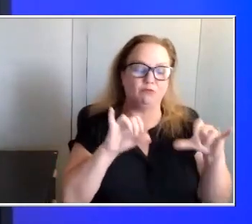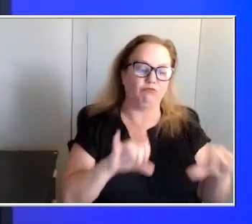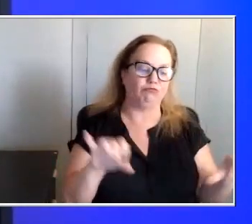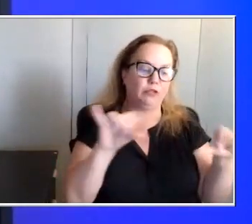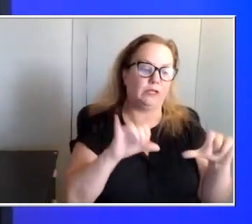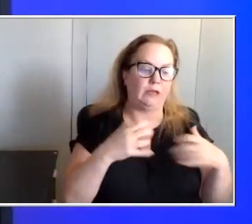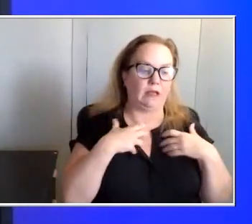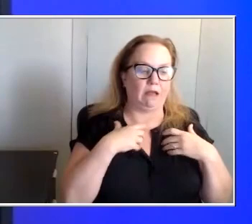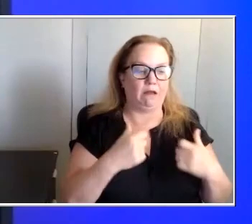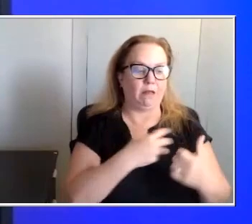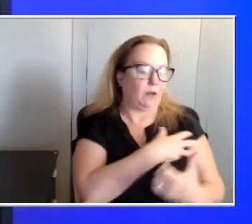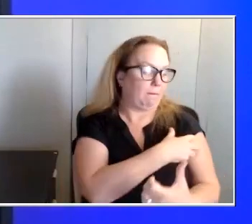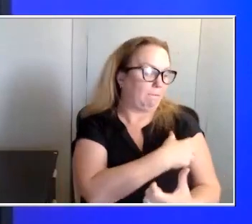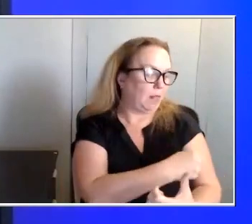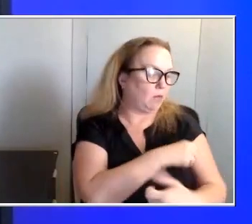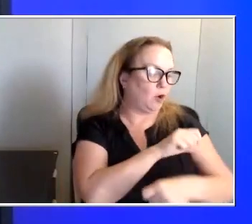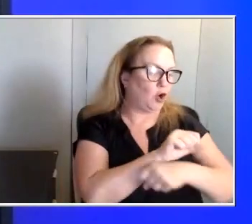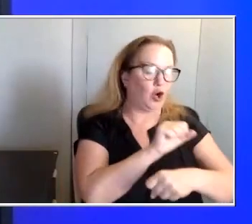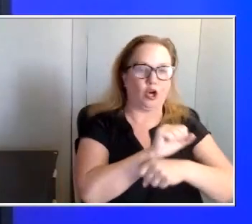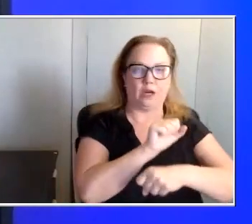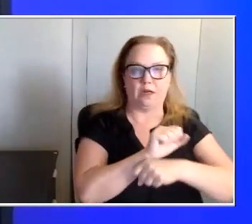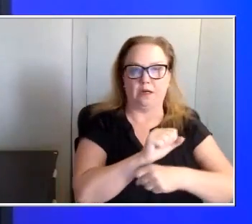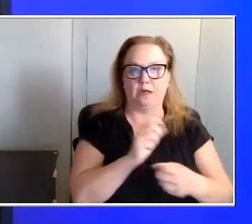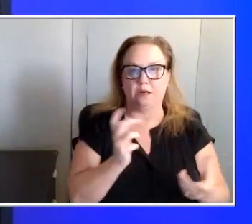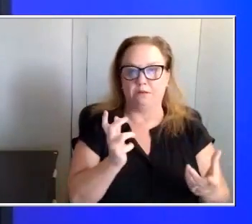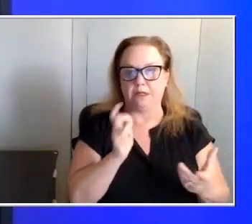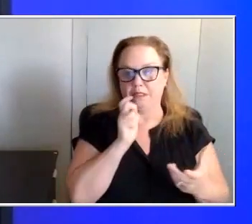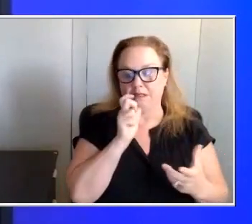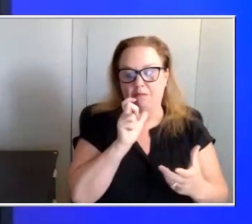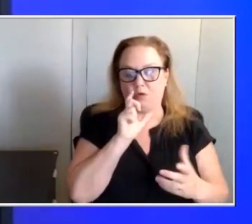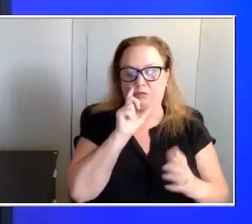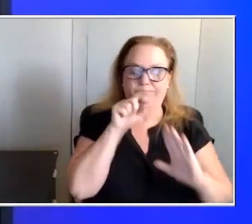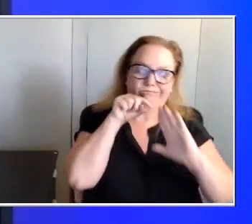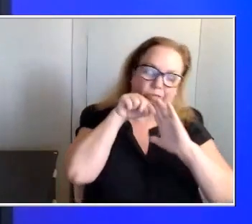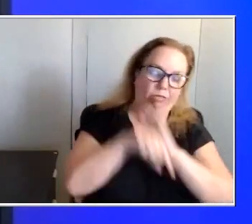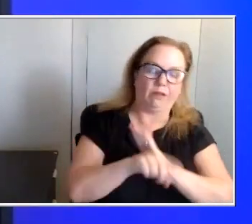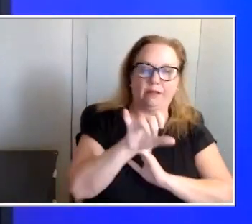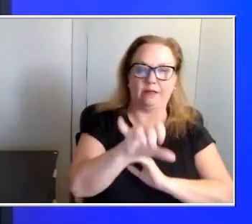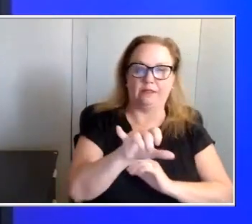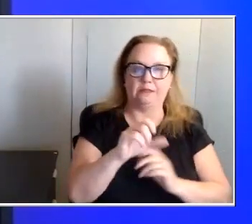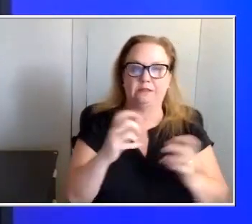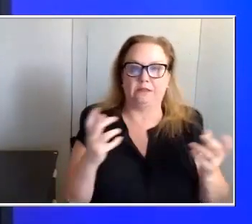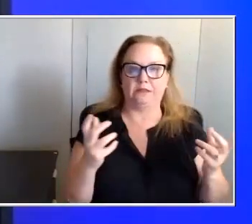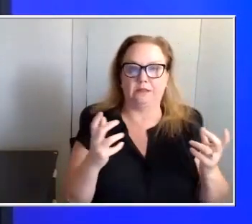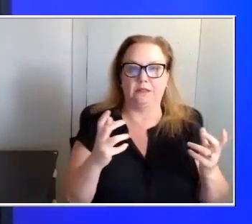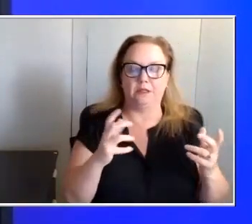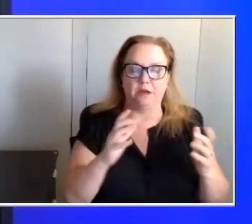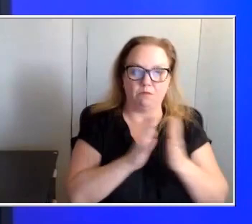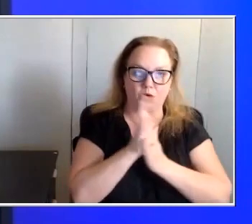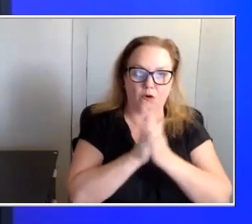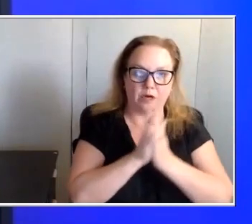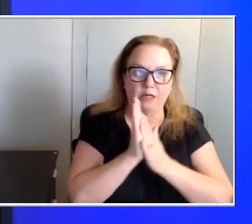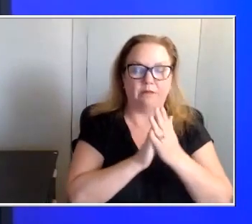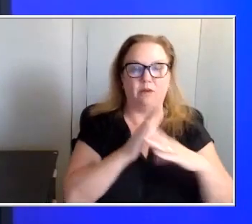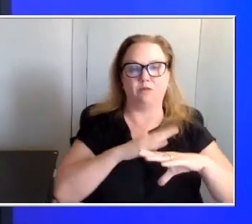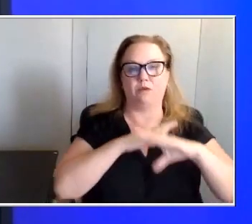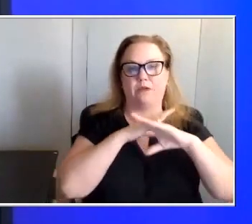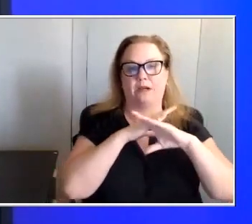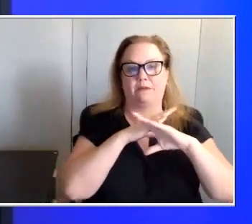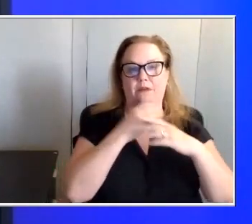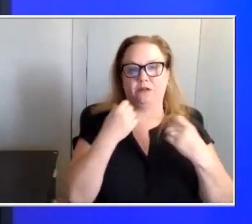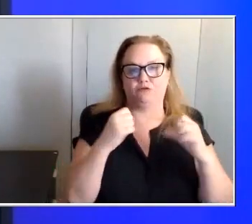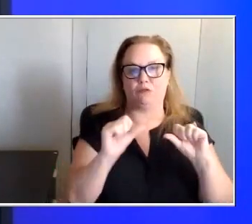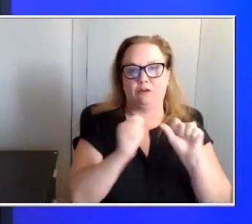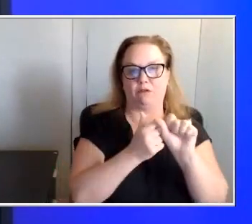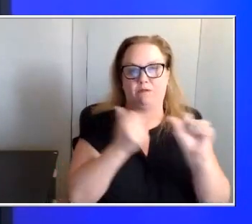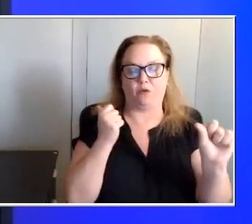work, doing routine exams, but it's not anything more invasive than that. It's more staying, you know, proactive, preventative, and trying to avoid the